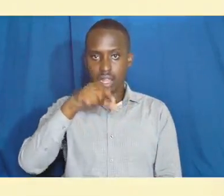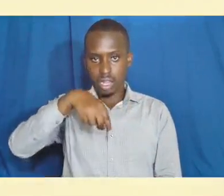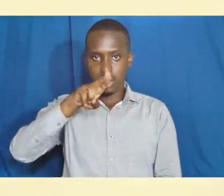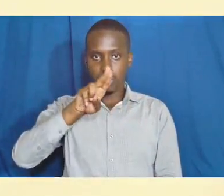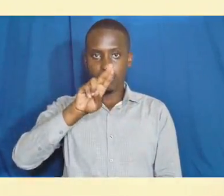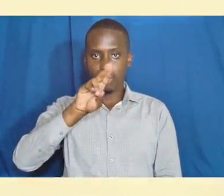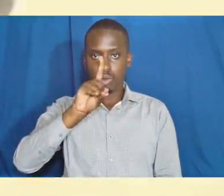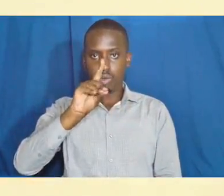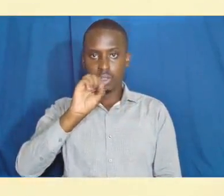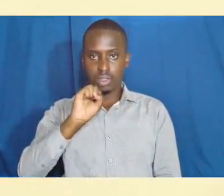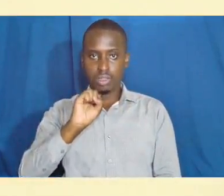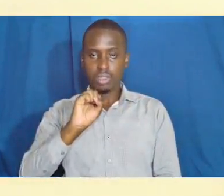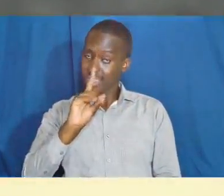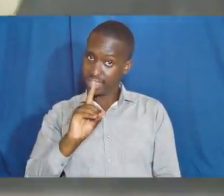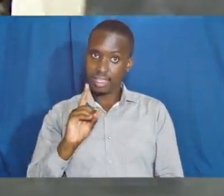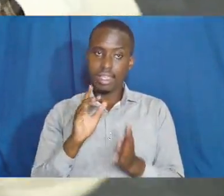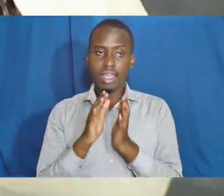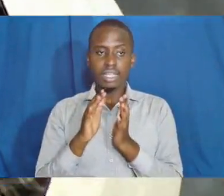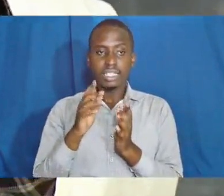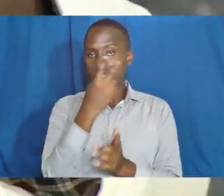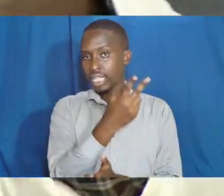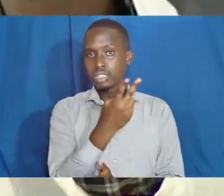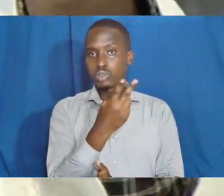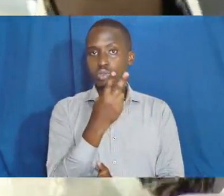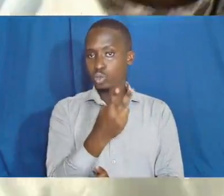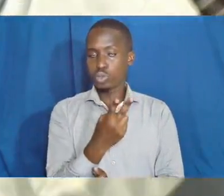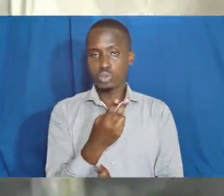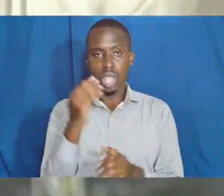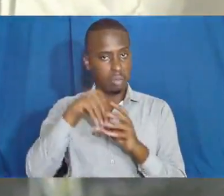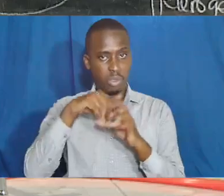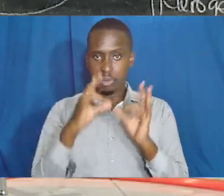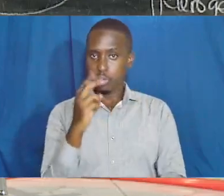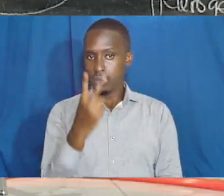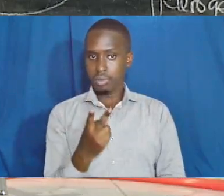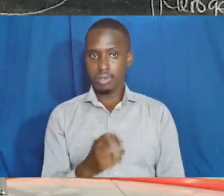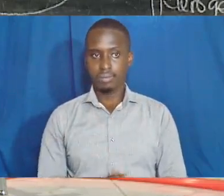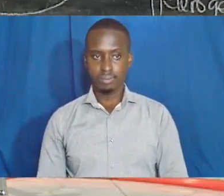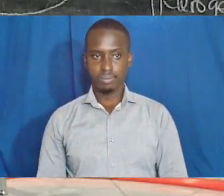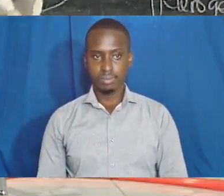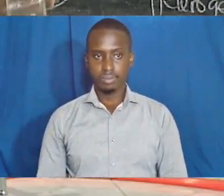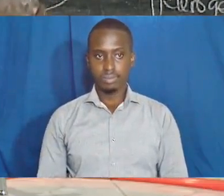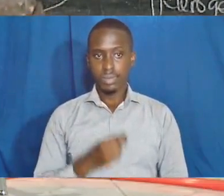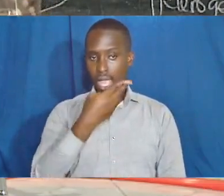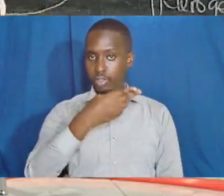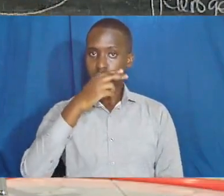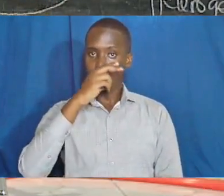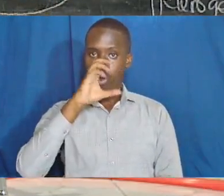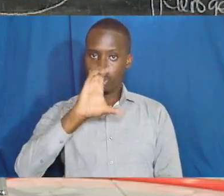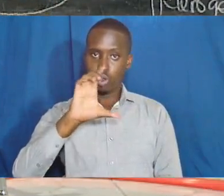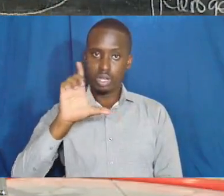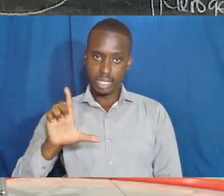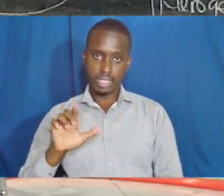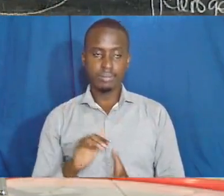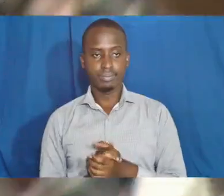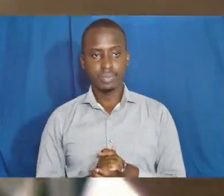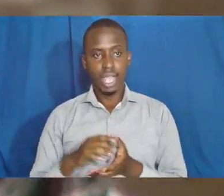and put water, these are two liquids. This is hydrochloric acid, this is water. This